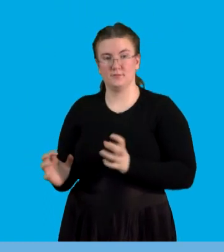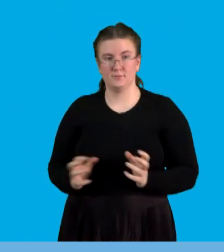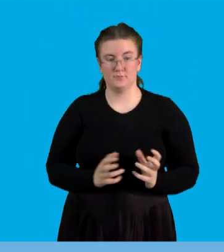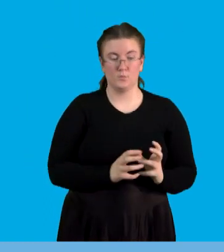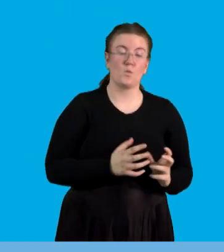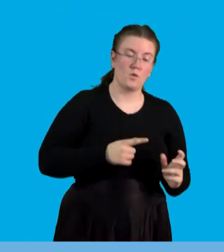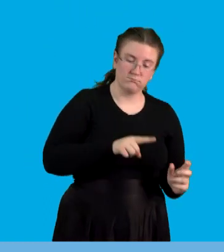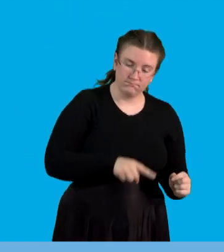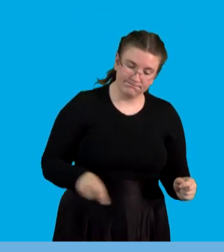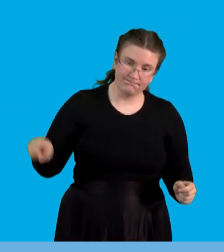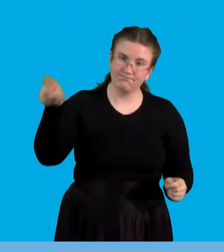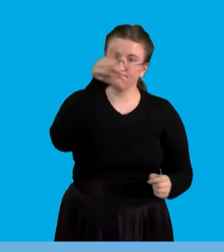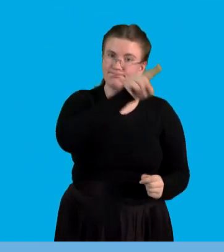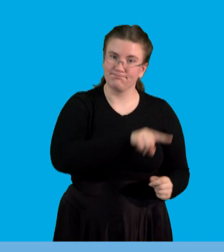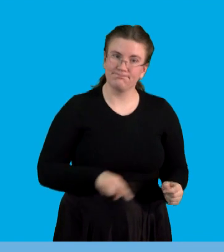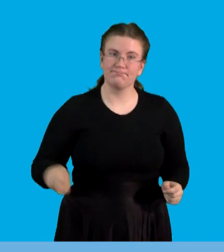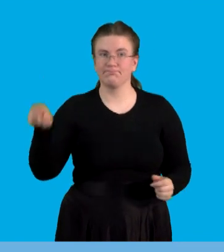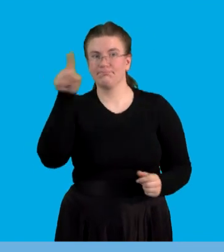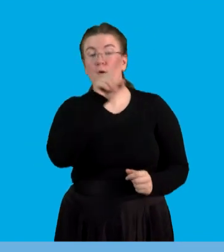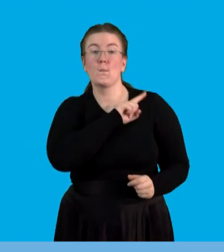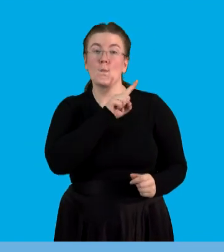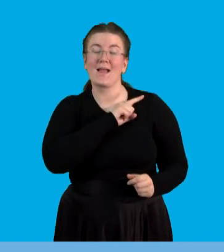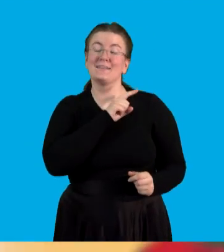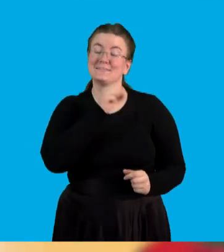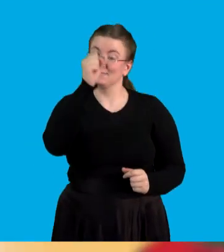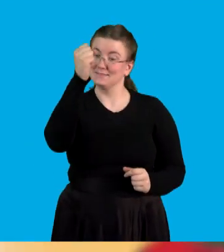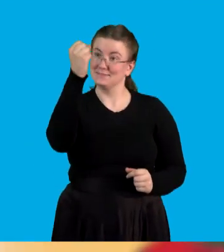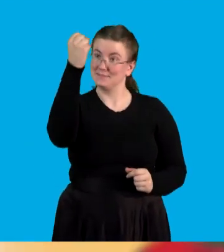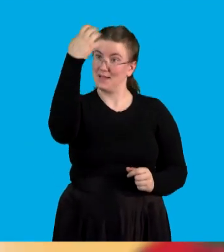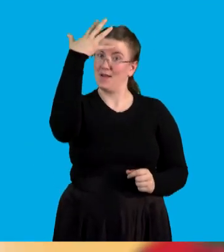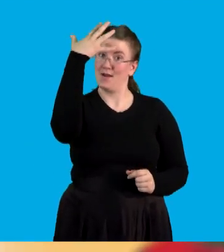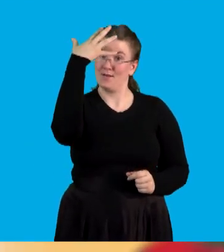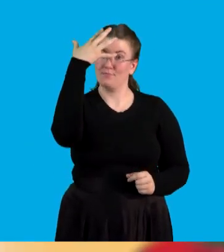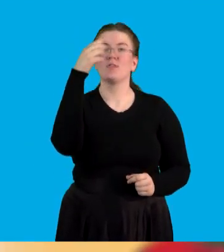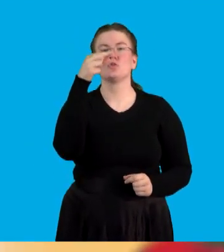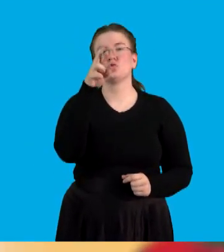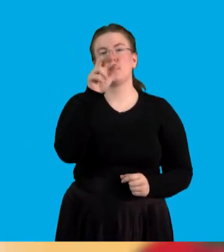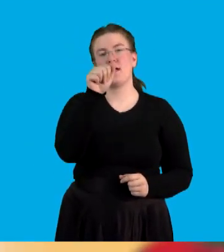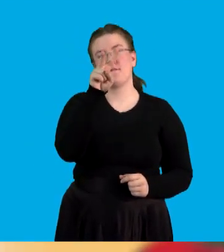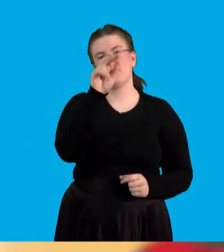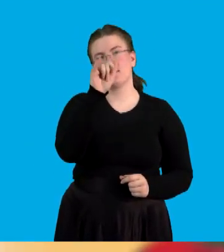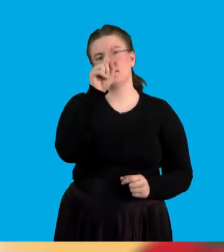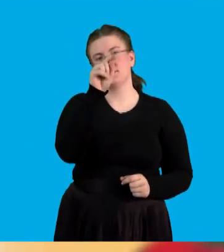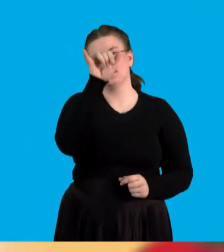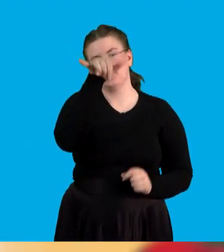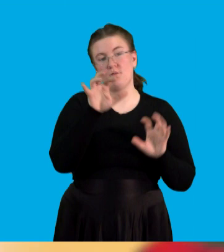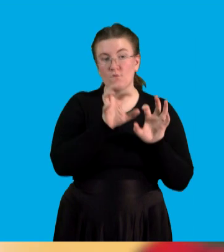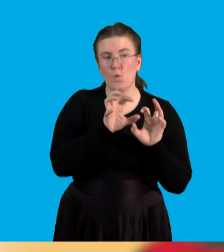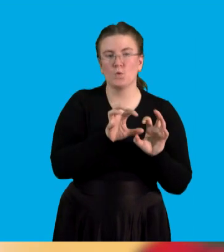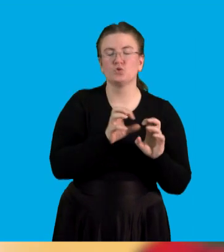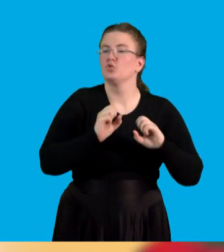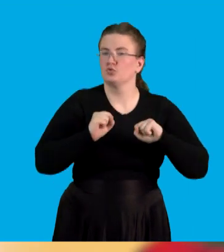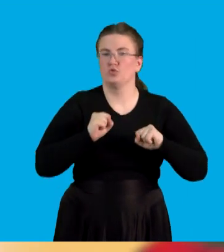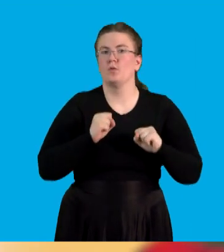keeps the planets in orbit, in their orbit. Should we now, if possible, if we were to switch off that gravitational force, those